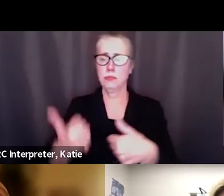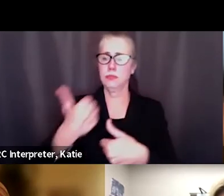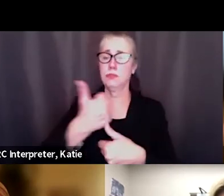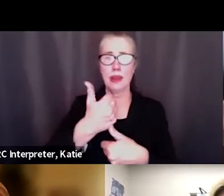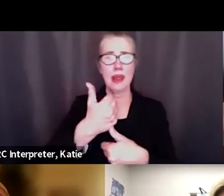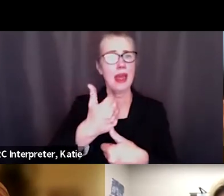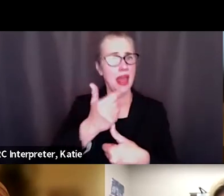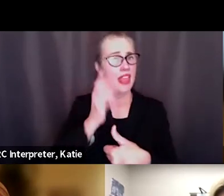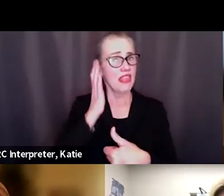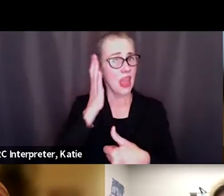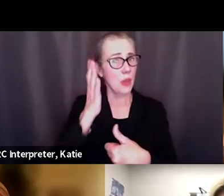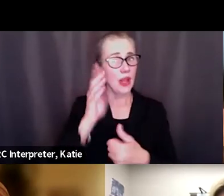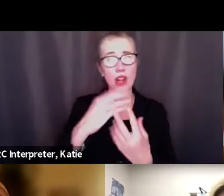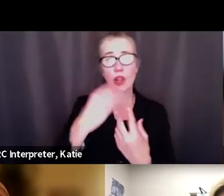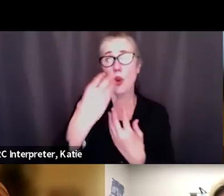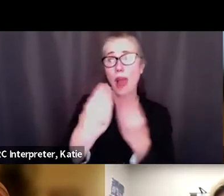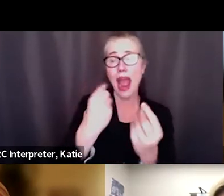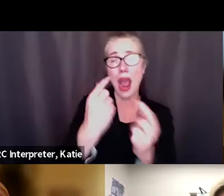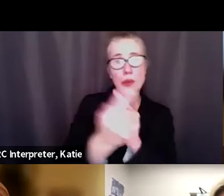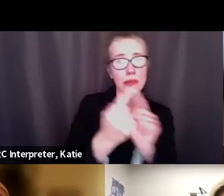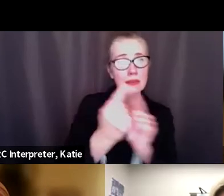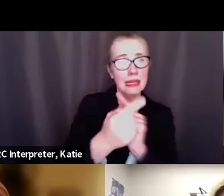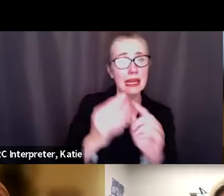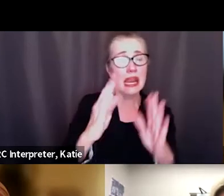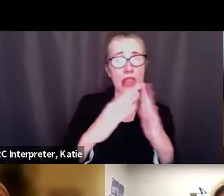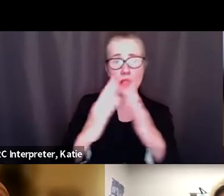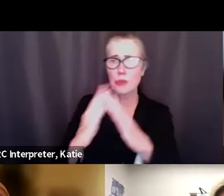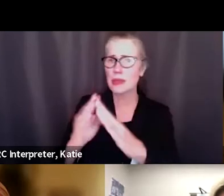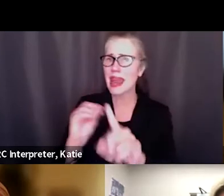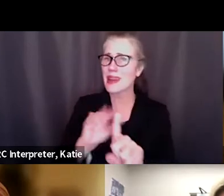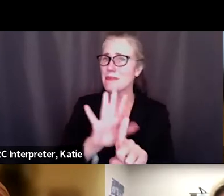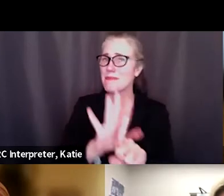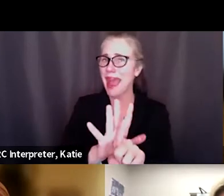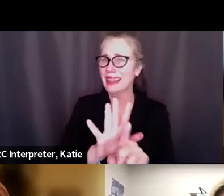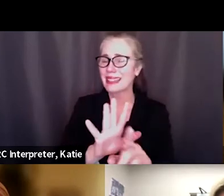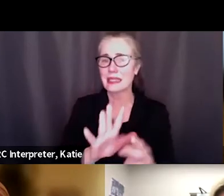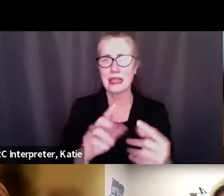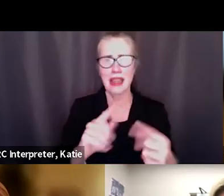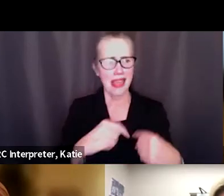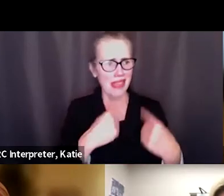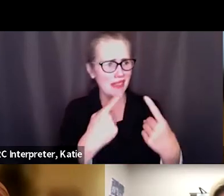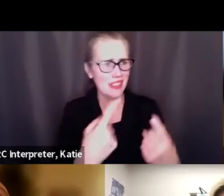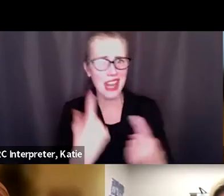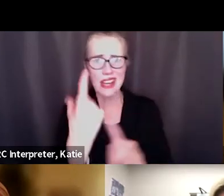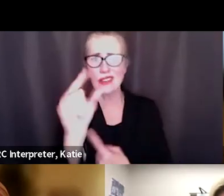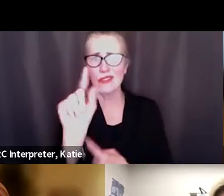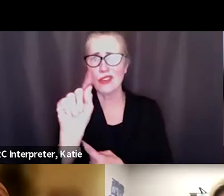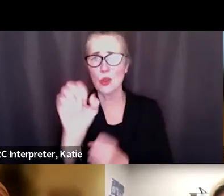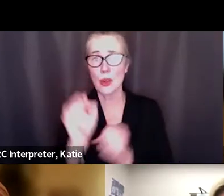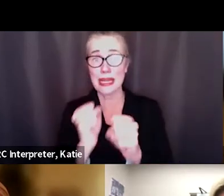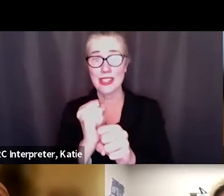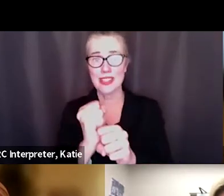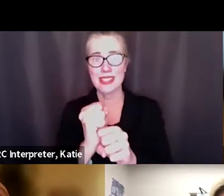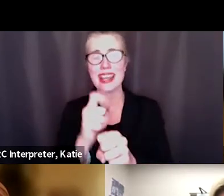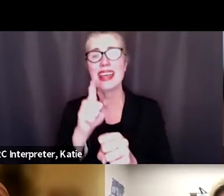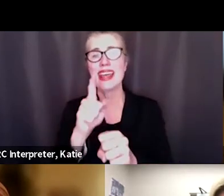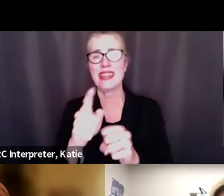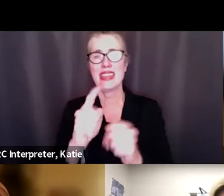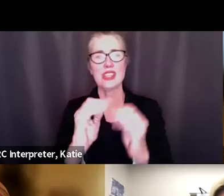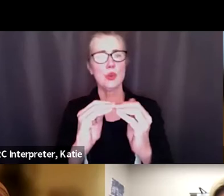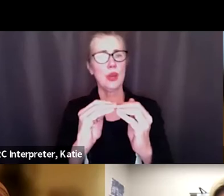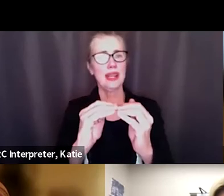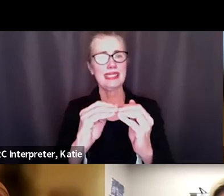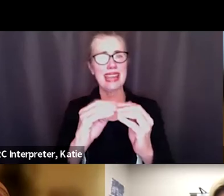go out into the community and make an impact they've already done it for over 20 years and i think this is gonna just take the